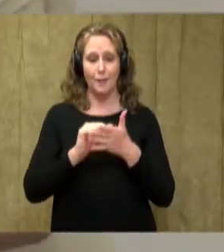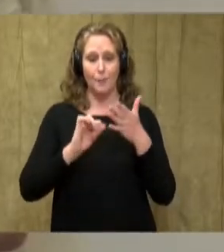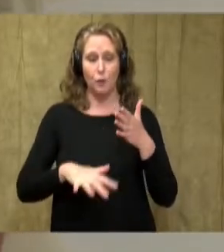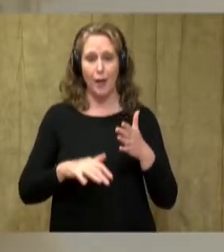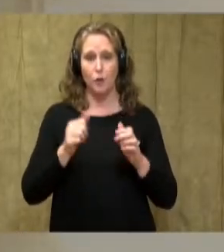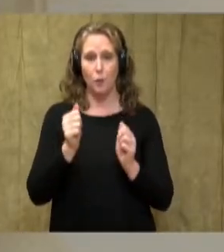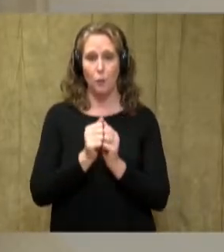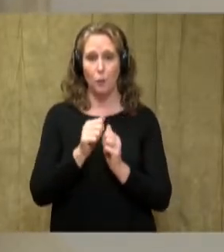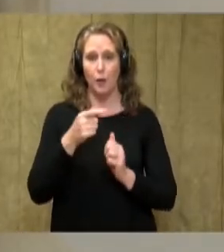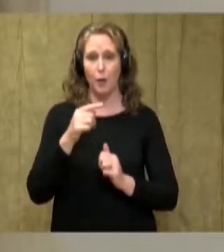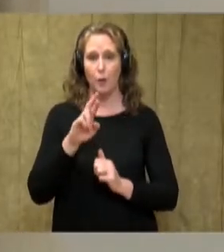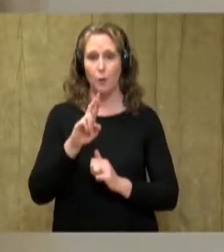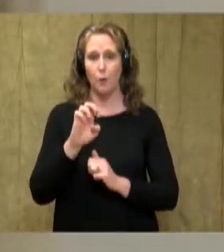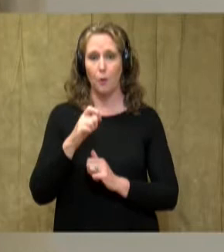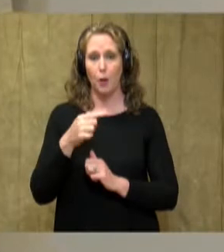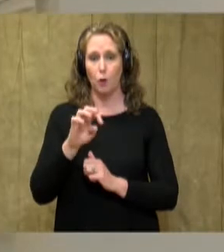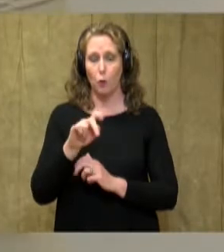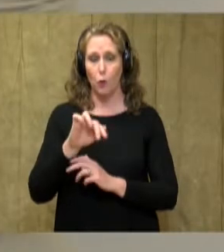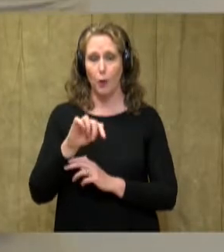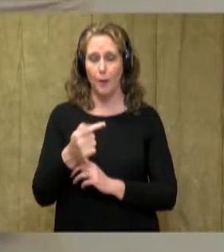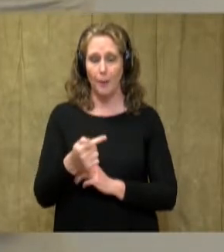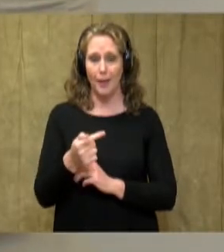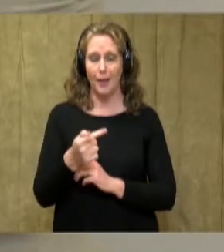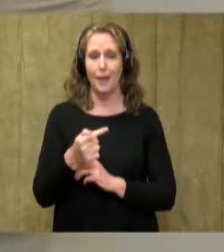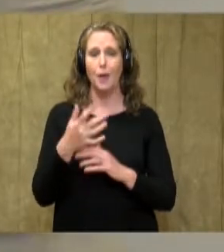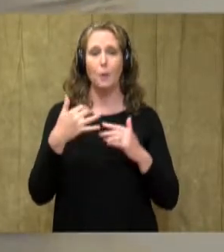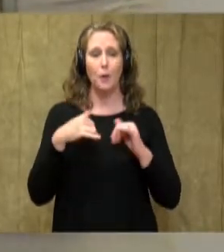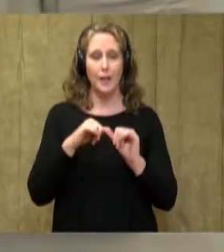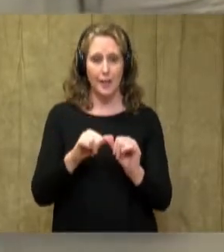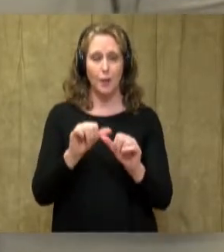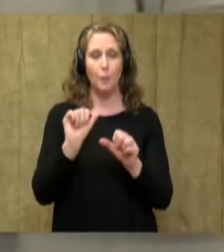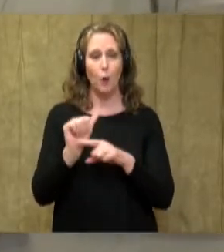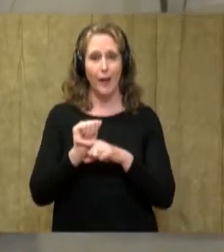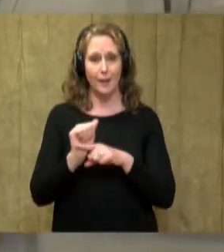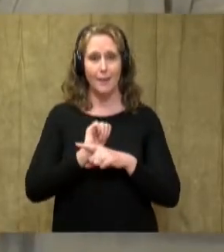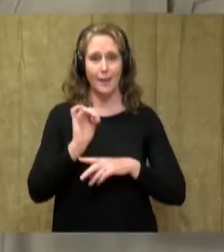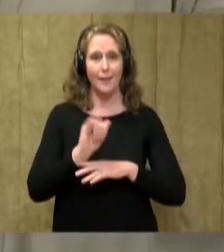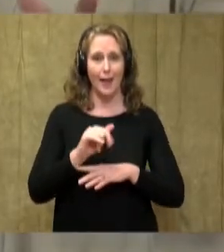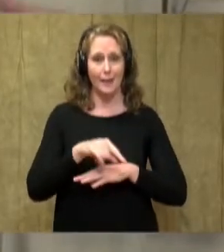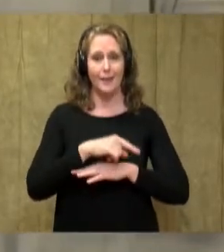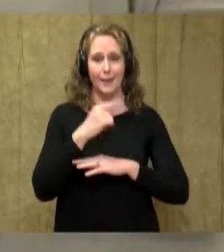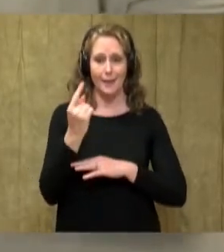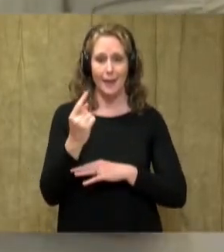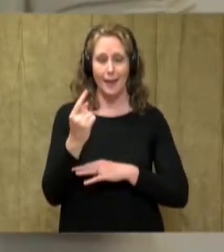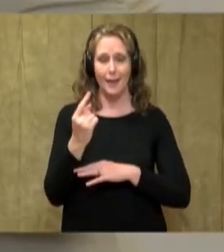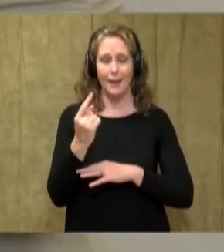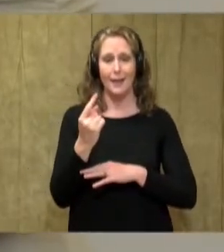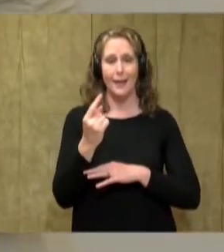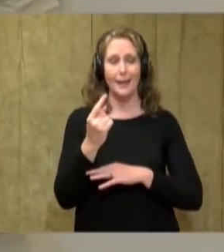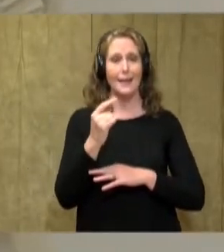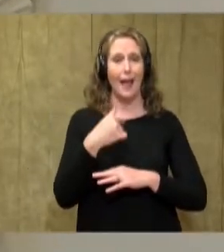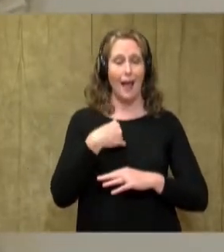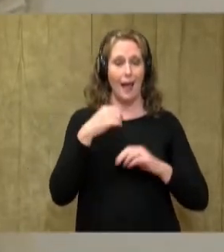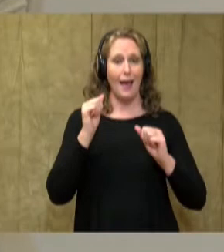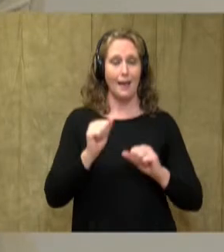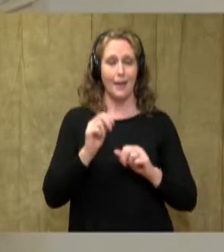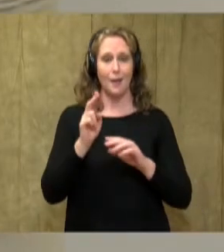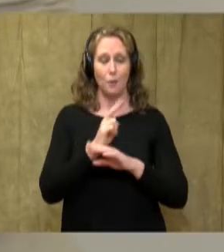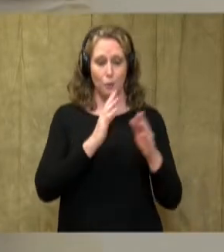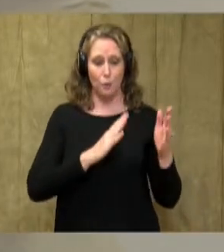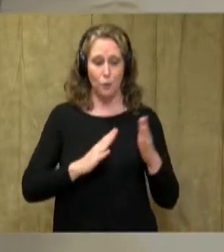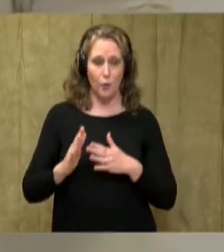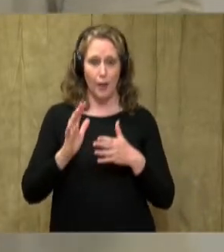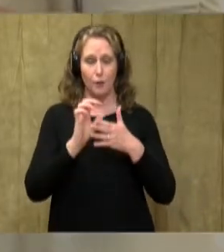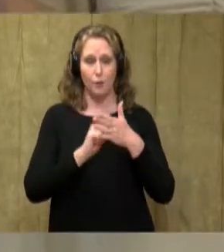to finish up that standard about subtraction with regrouping. And this is our I can statement. I can use strategies